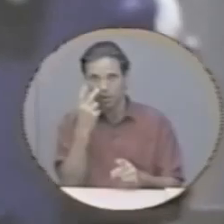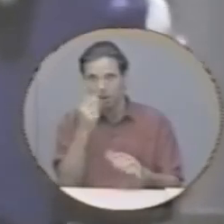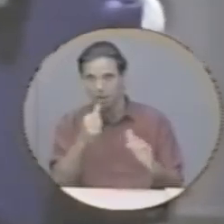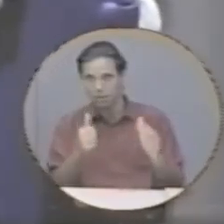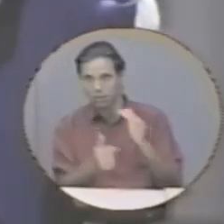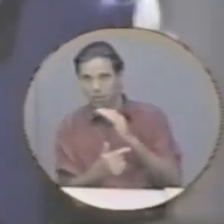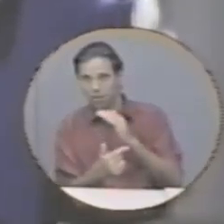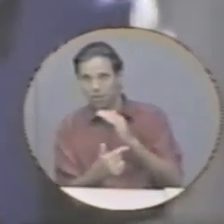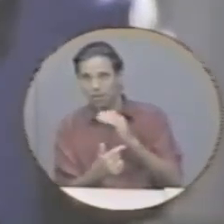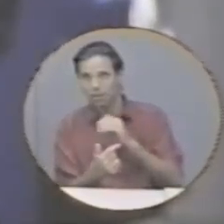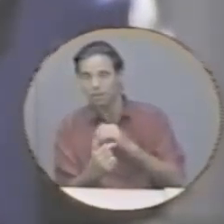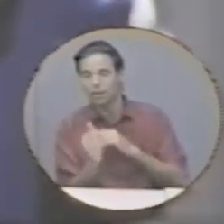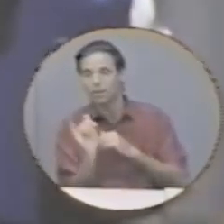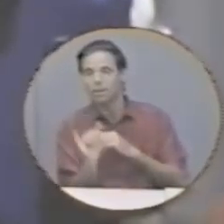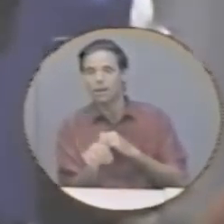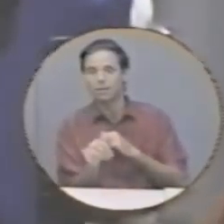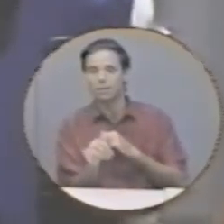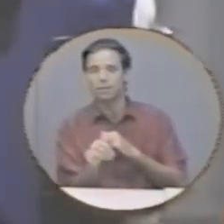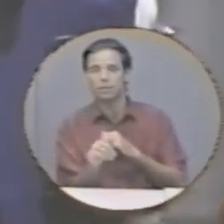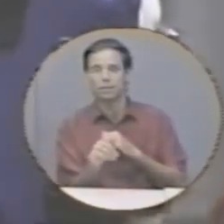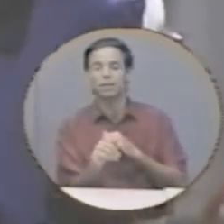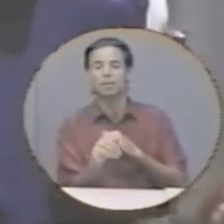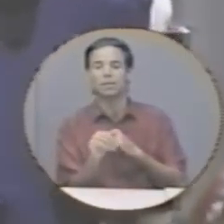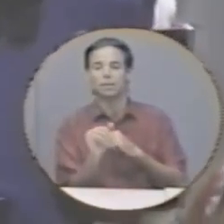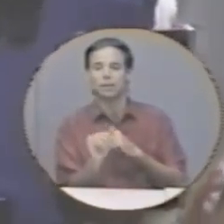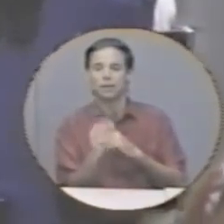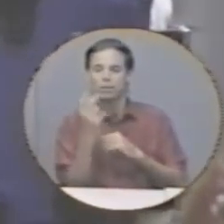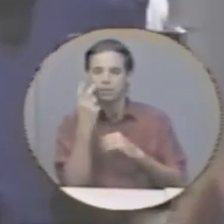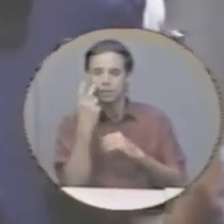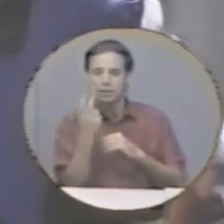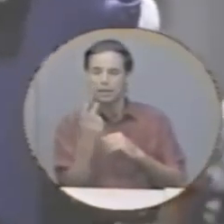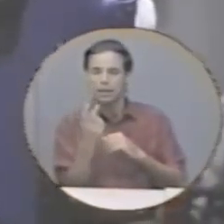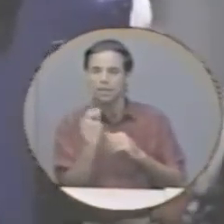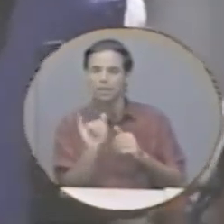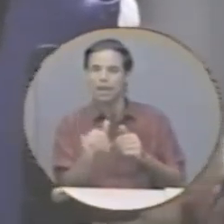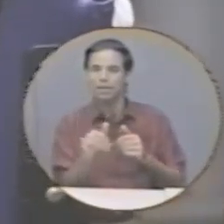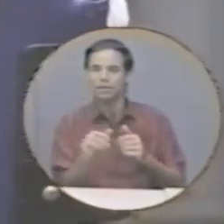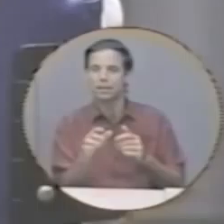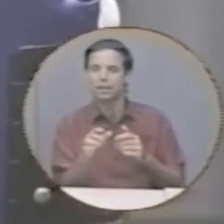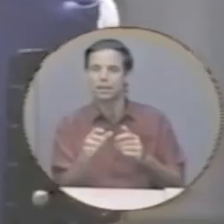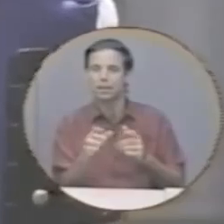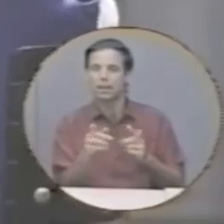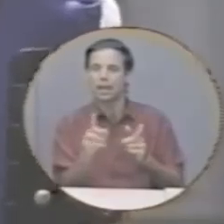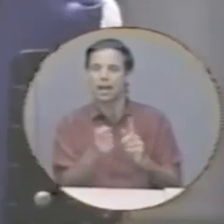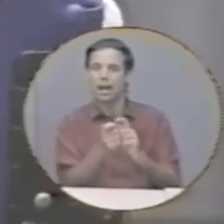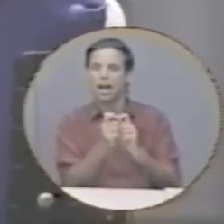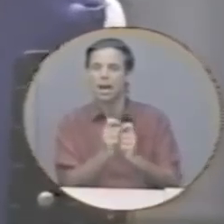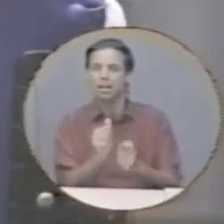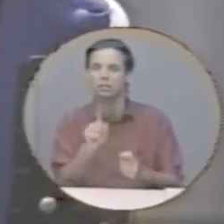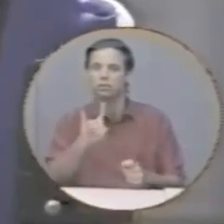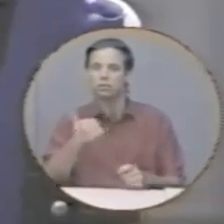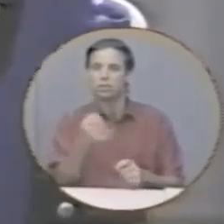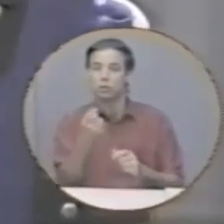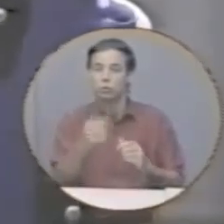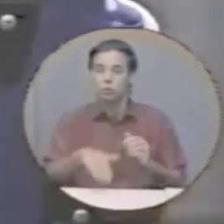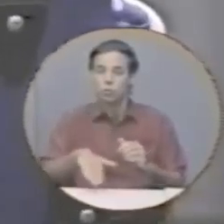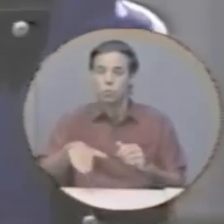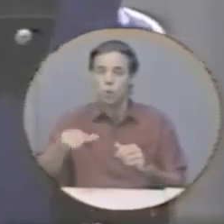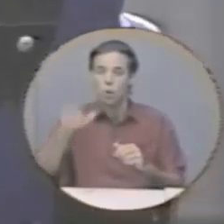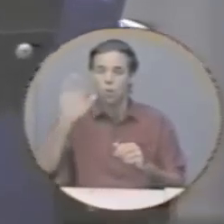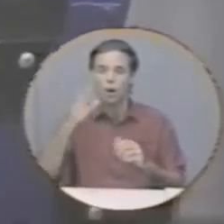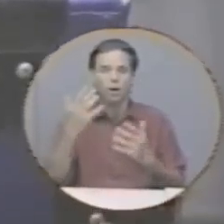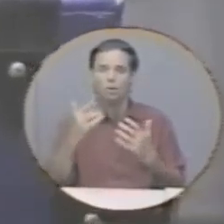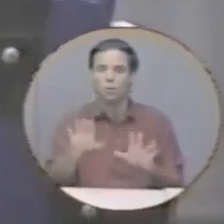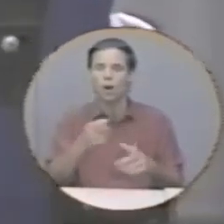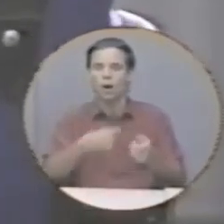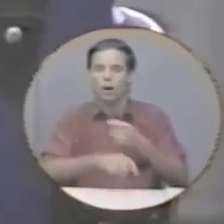underneath, there we go, we're losing our focus, there we go, allows us adjustability because as she grows, we don't want to